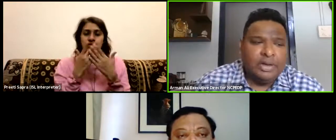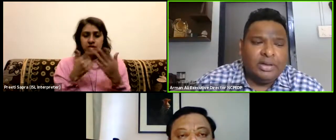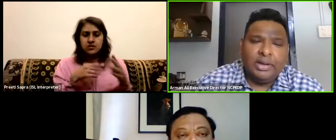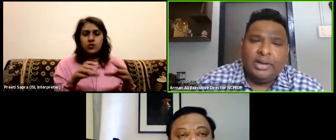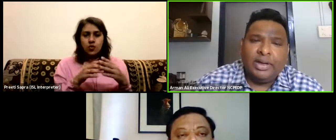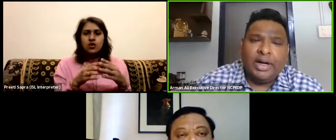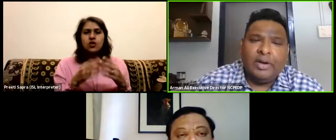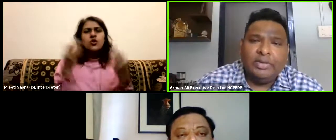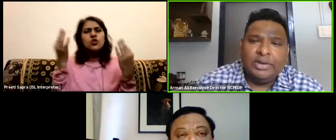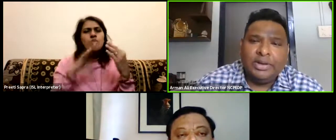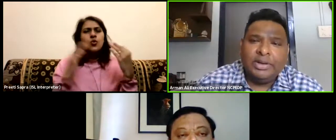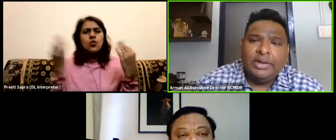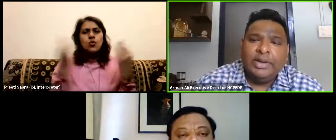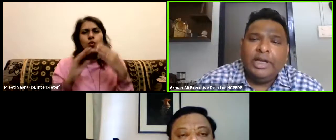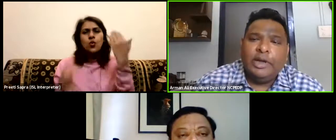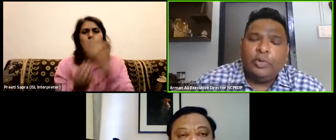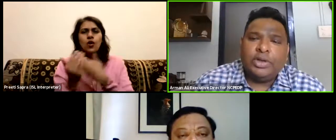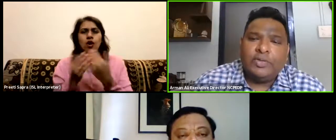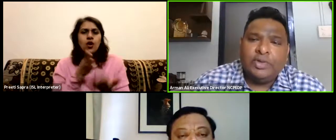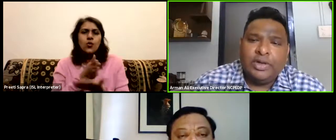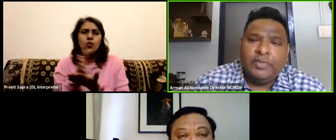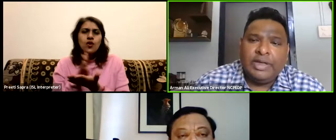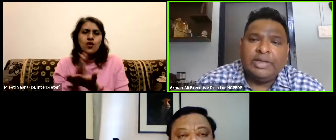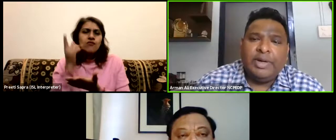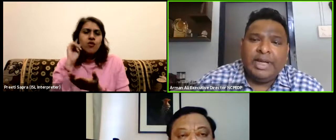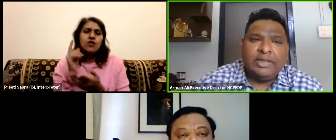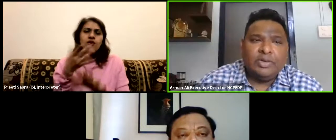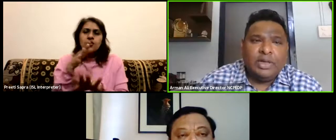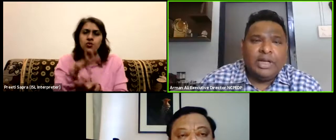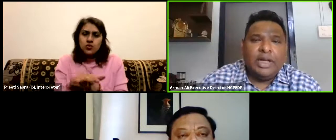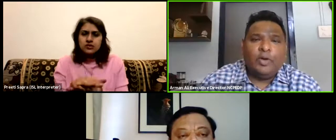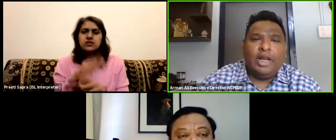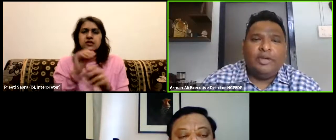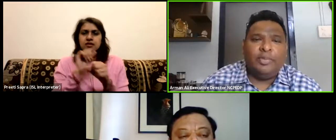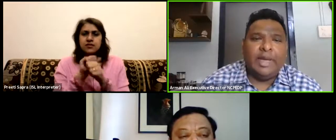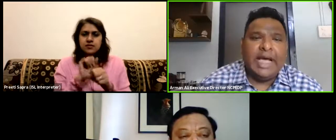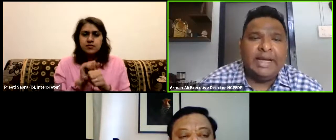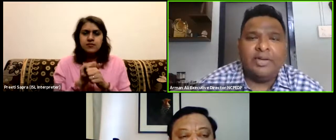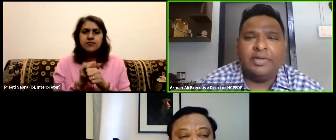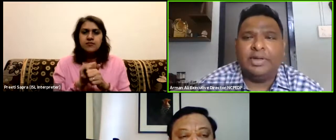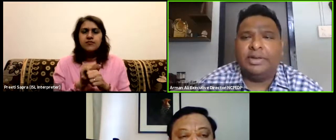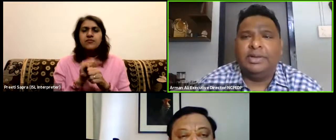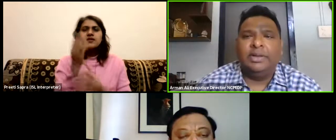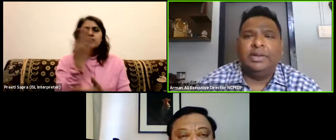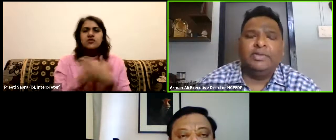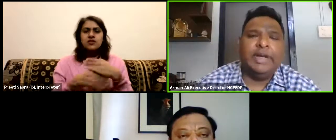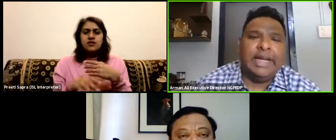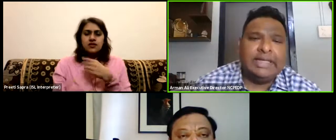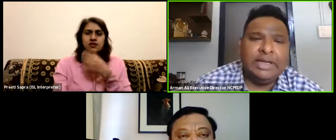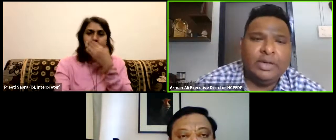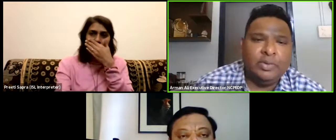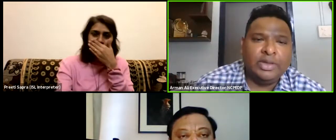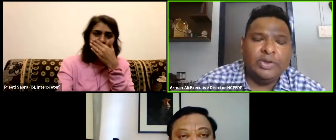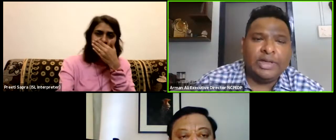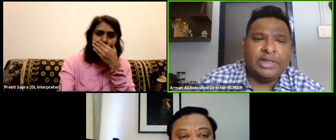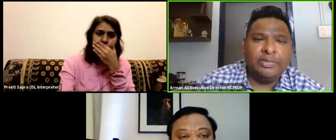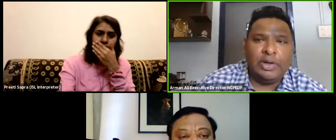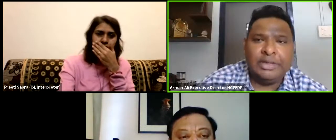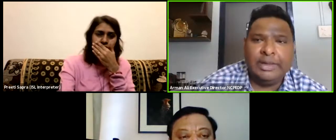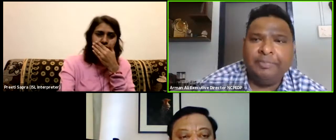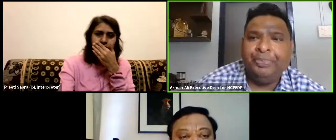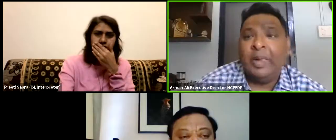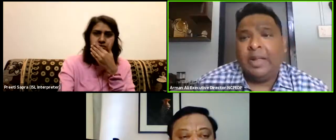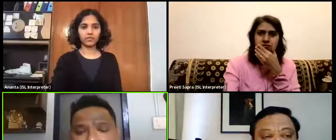to work around inclusion of children with disability, and so that they're not left behind after this fantastic new